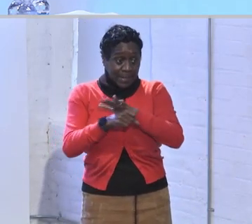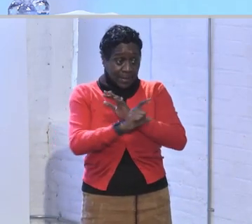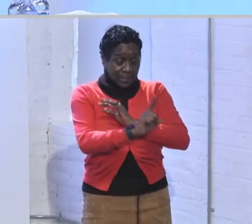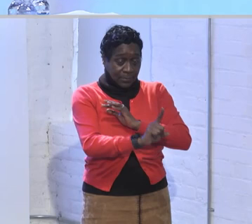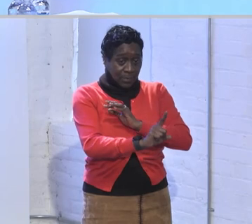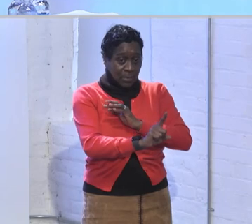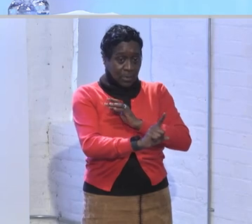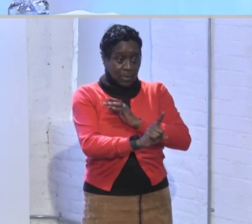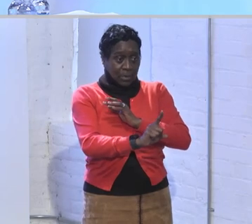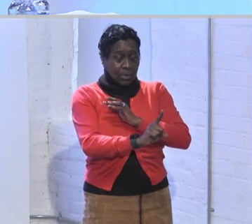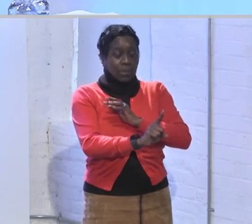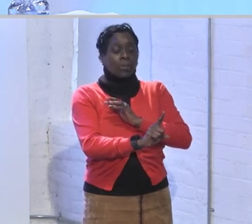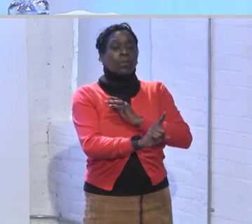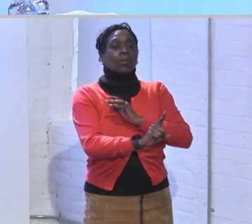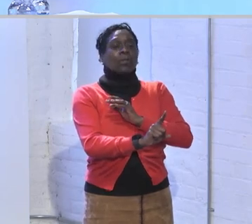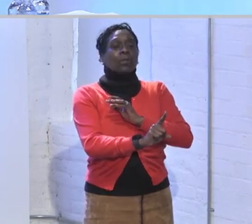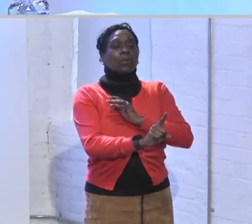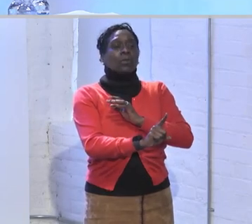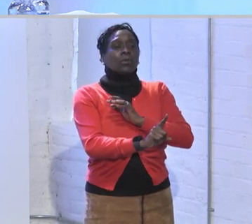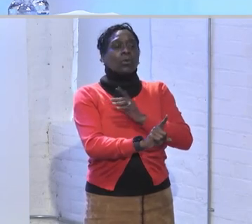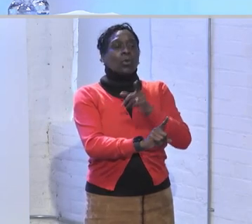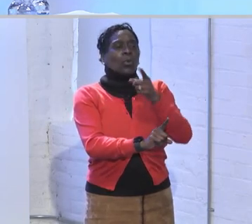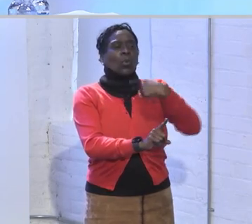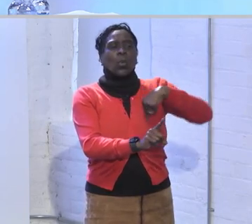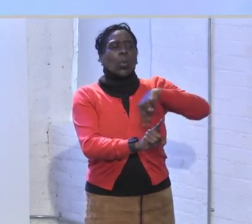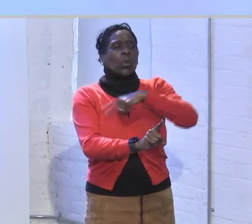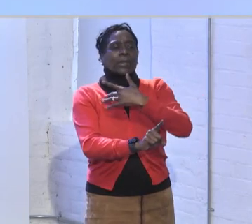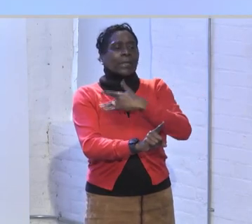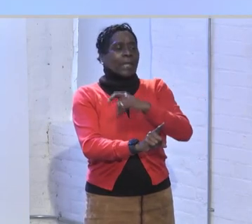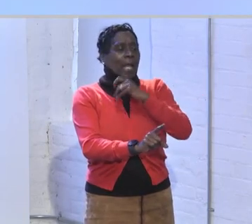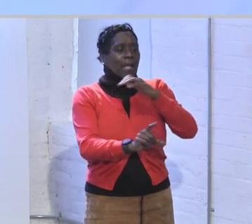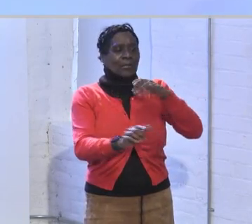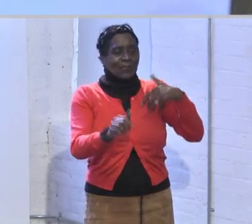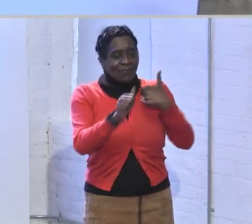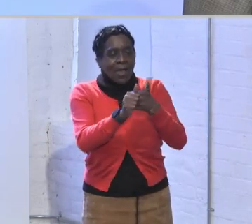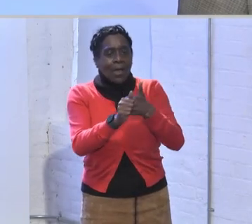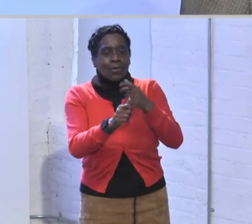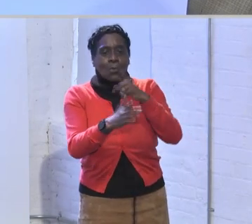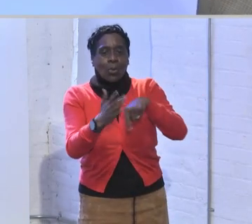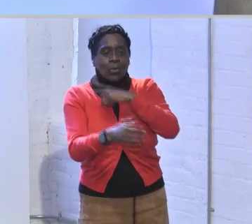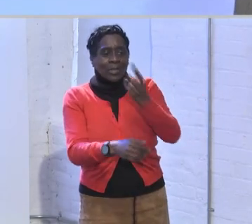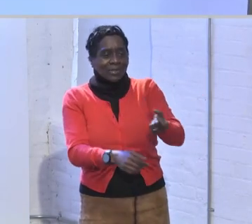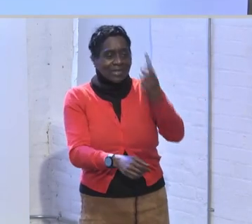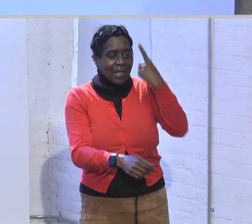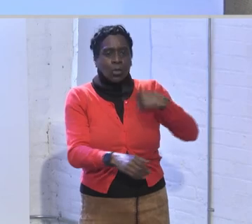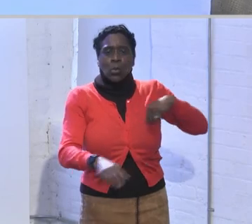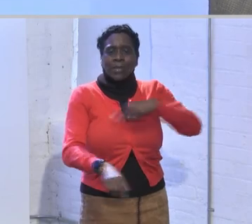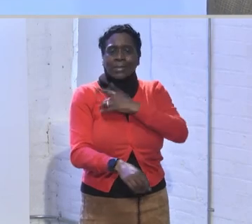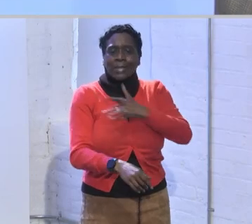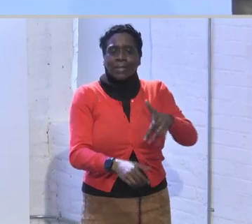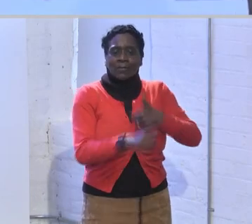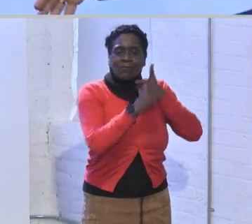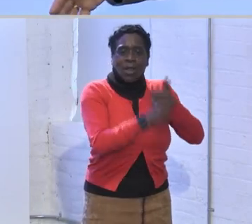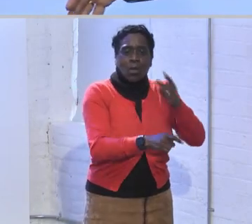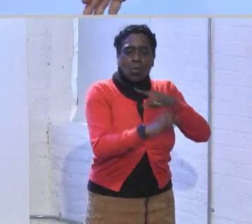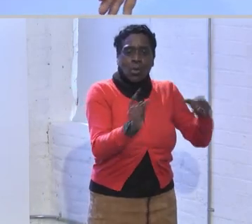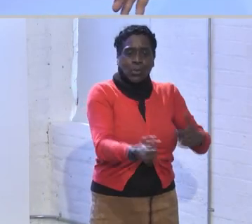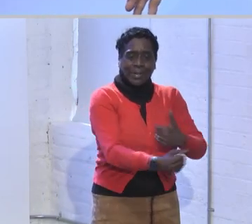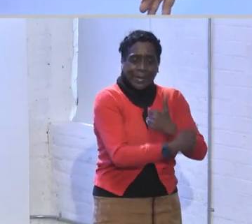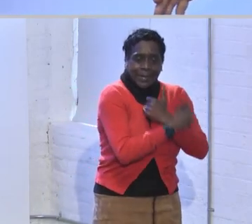Because we don't do what we understand to be right, we do according to what we